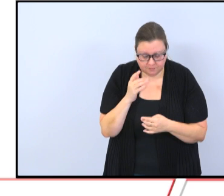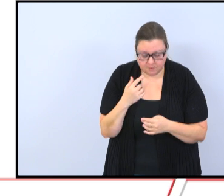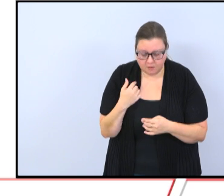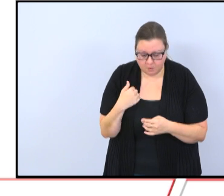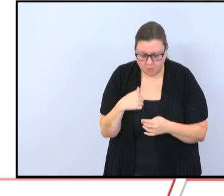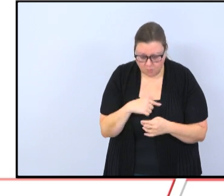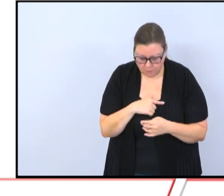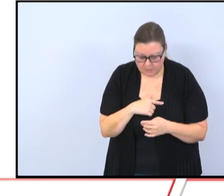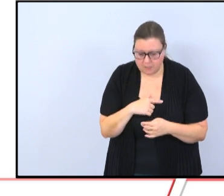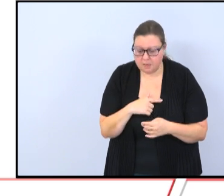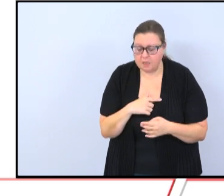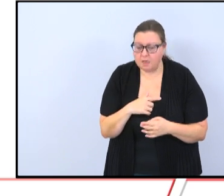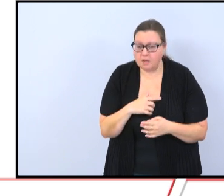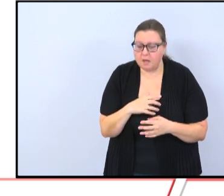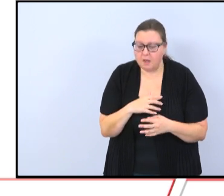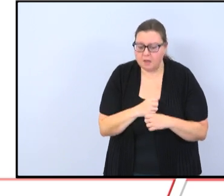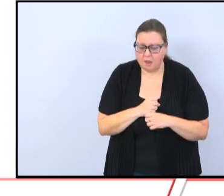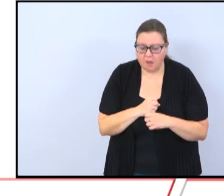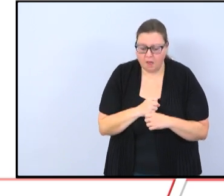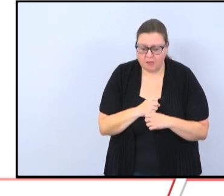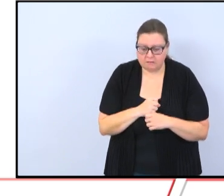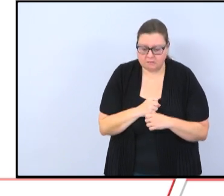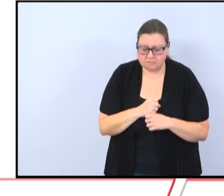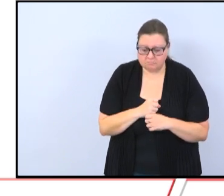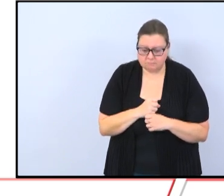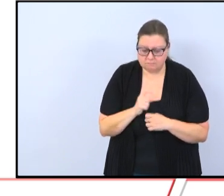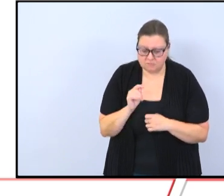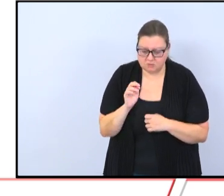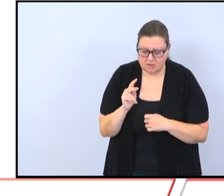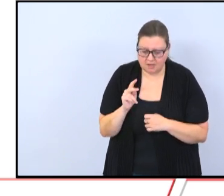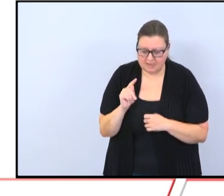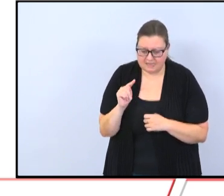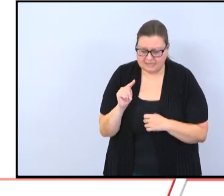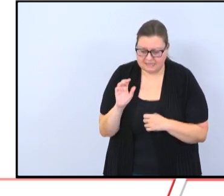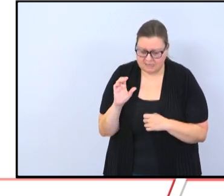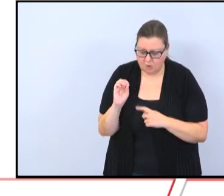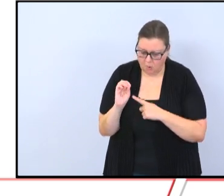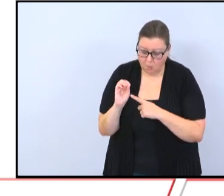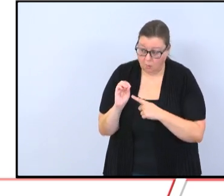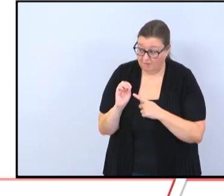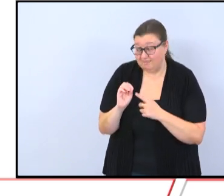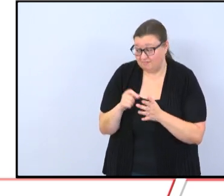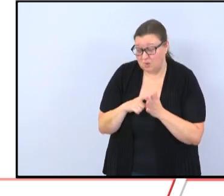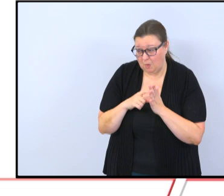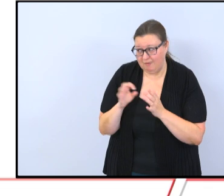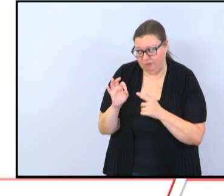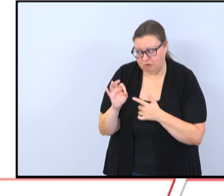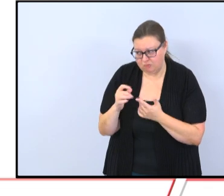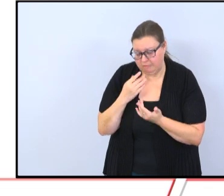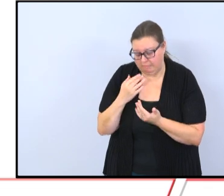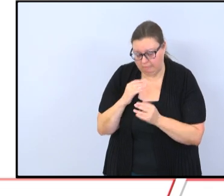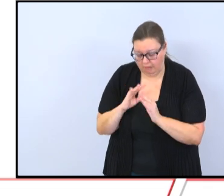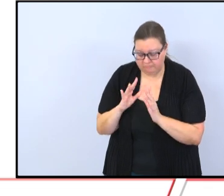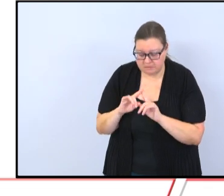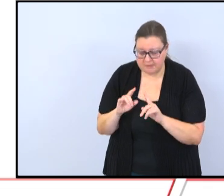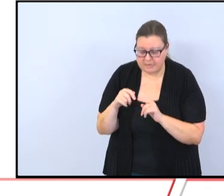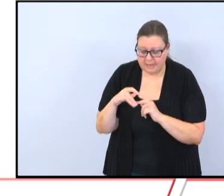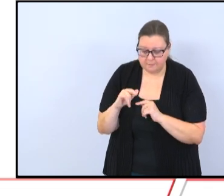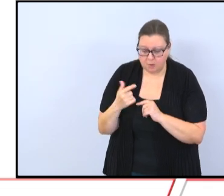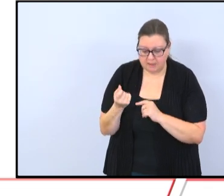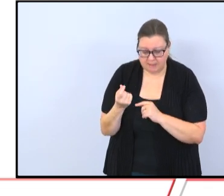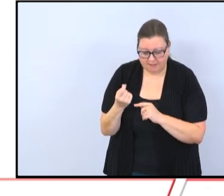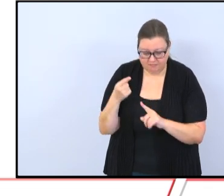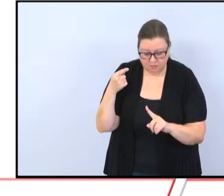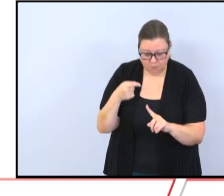did receive our stocking TCO, obviously, or we couldn't have gone ahead with the furniture. On April 11th, we're aiming